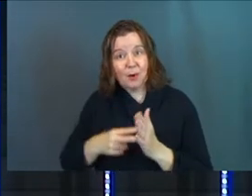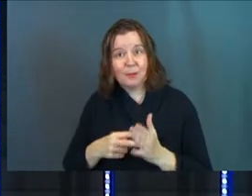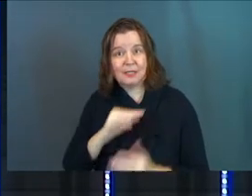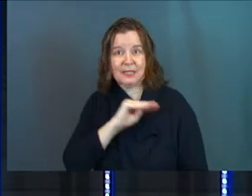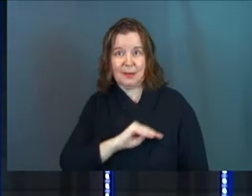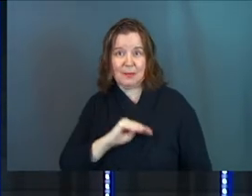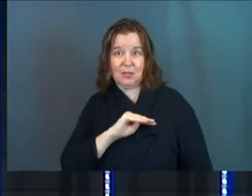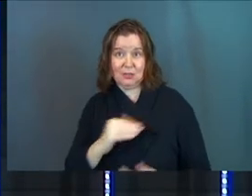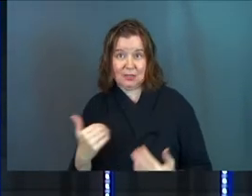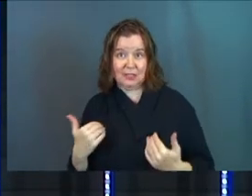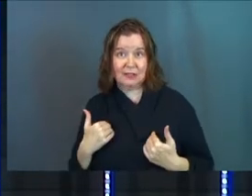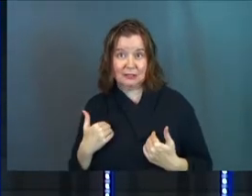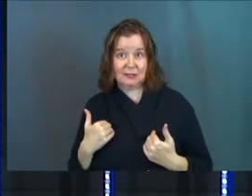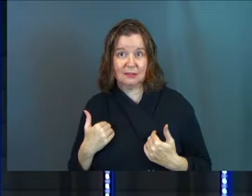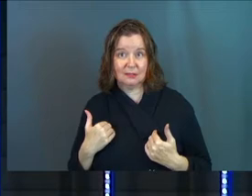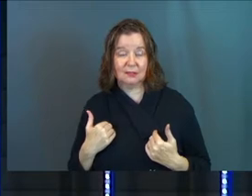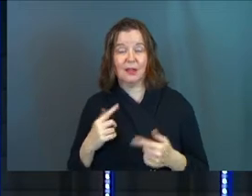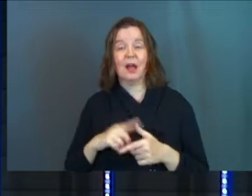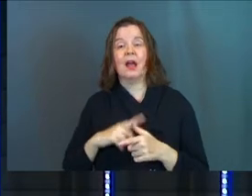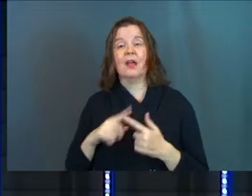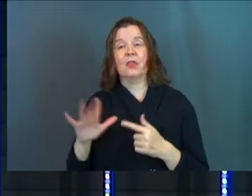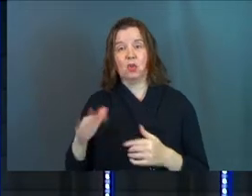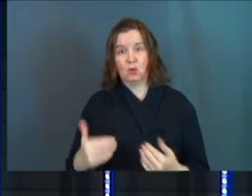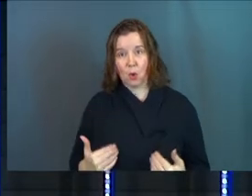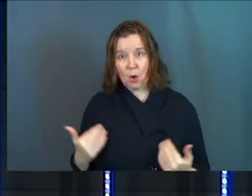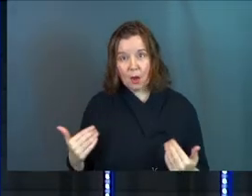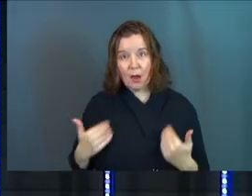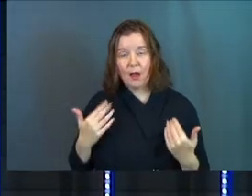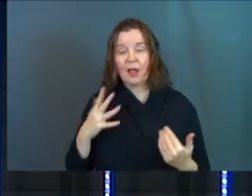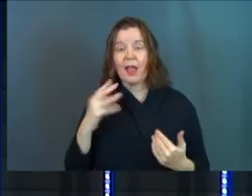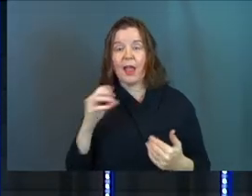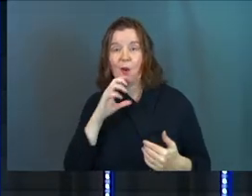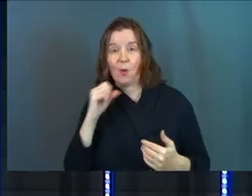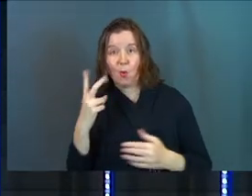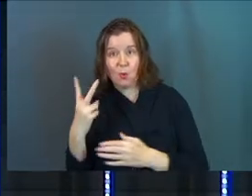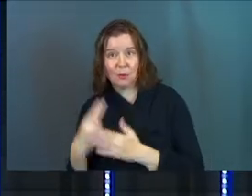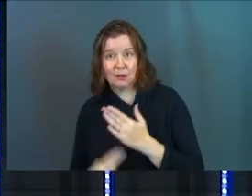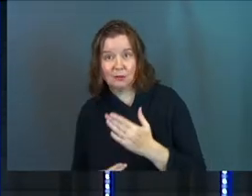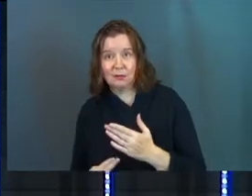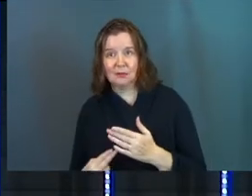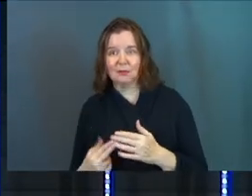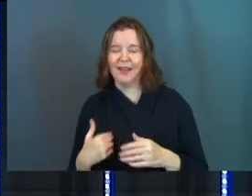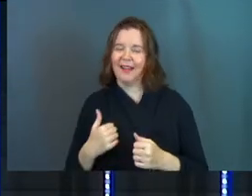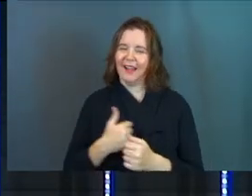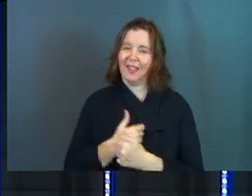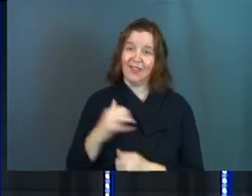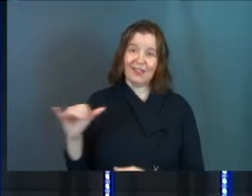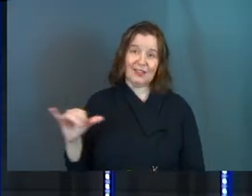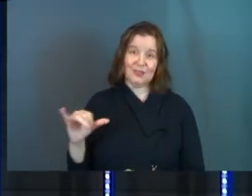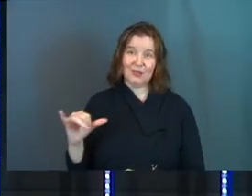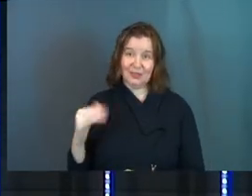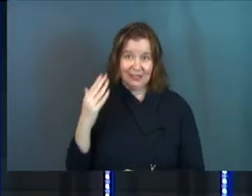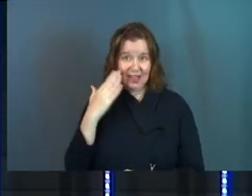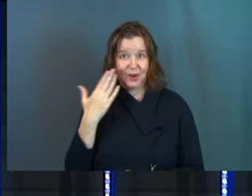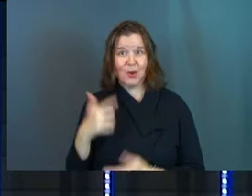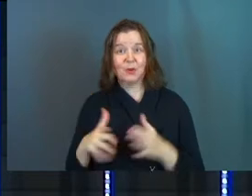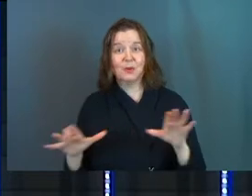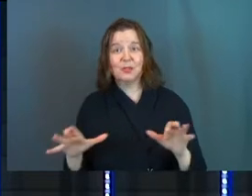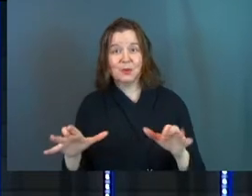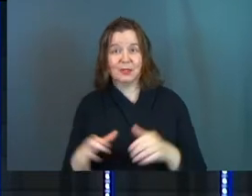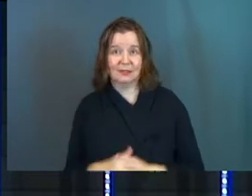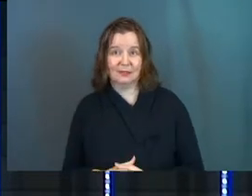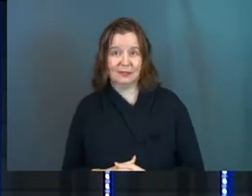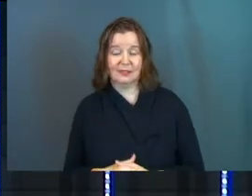have ministry. And then it's going to be your young and your old. And I love that too. God knows what he's